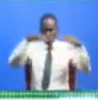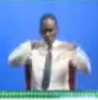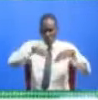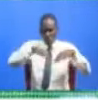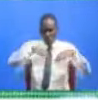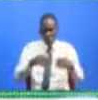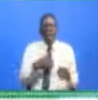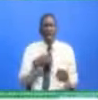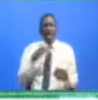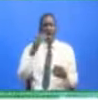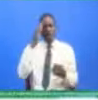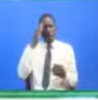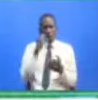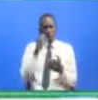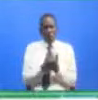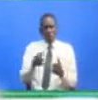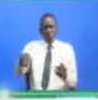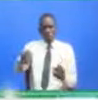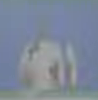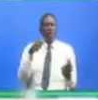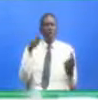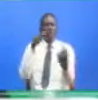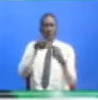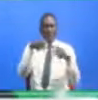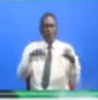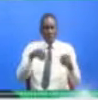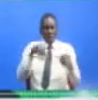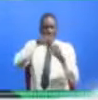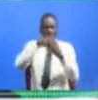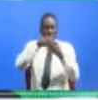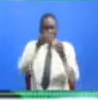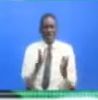I know that we are targeting people, investors,